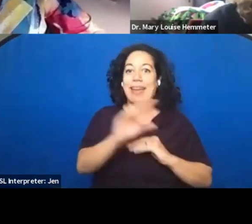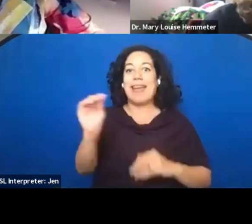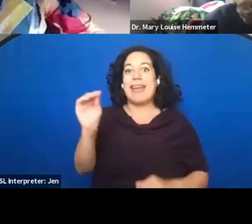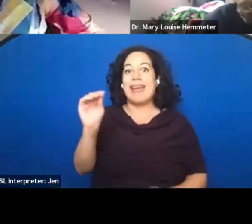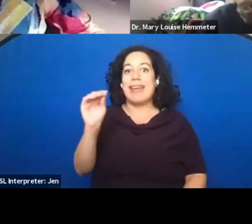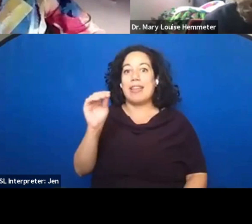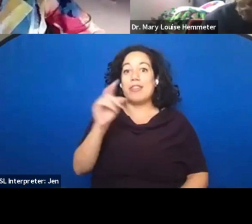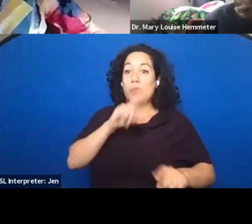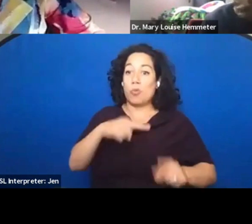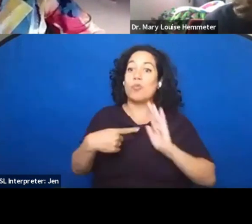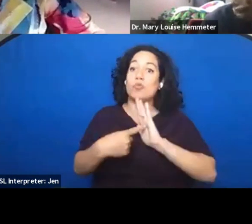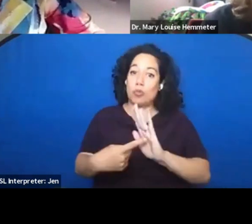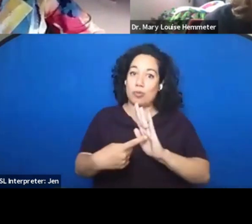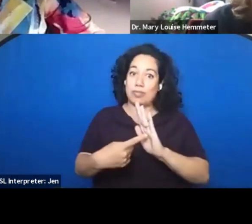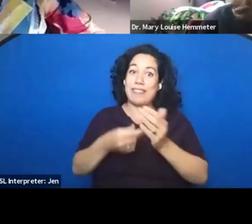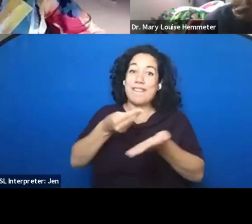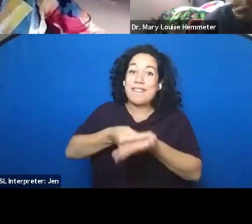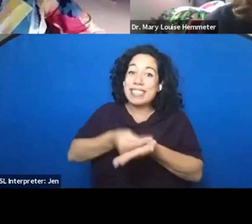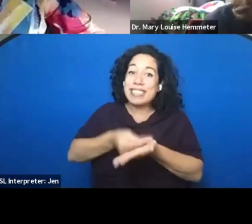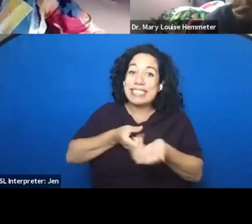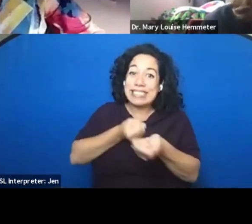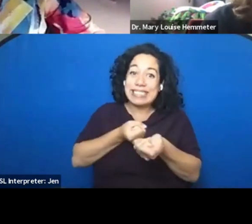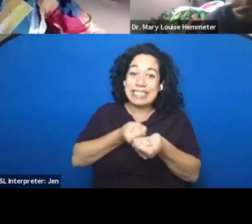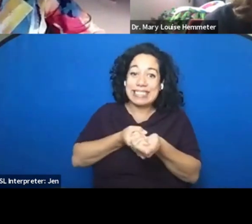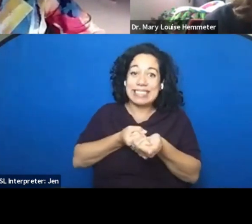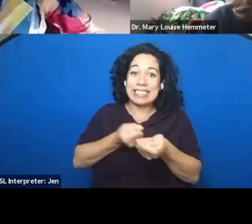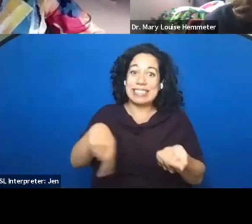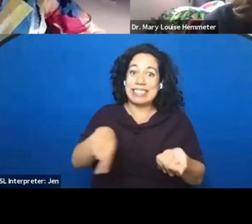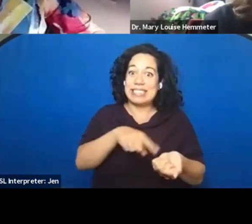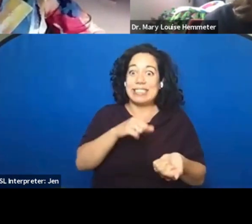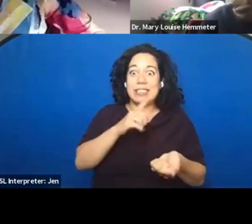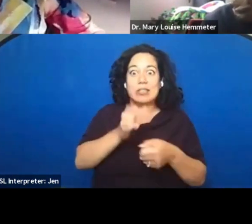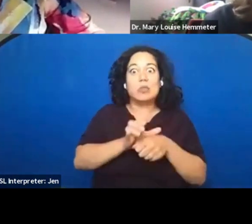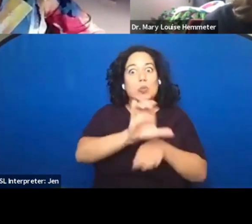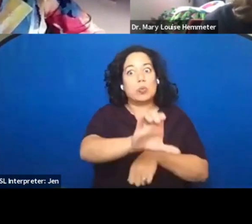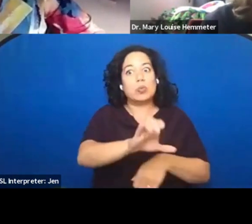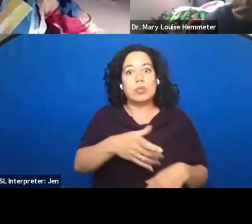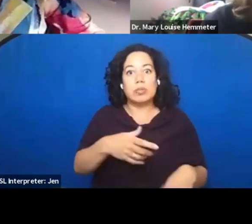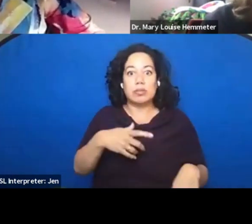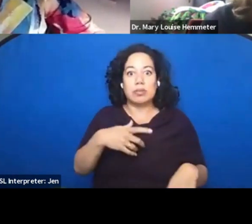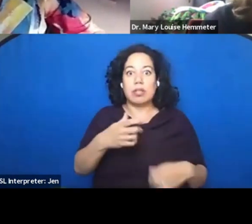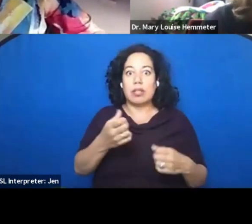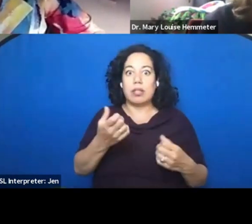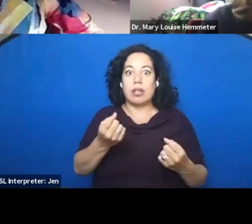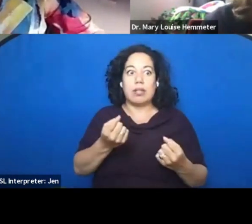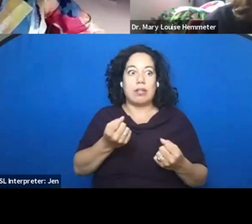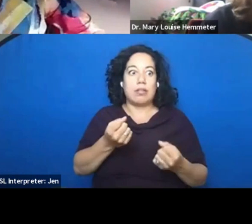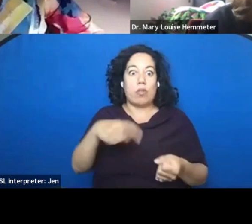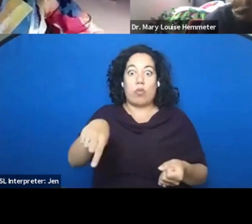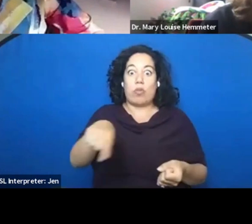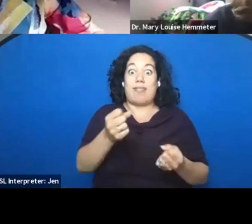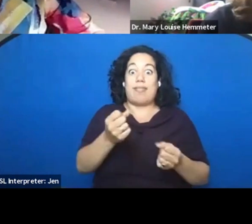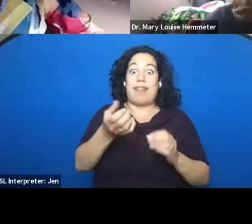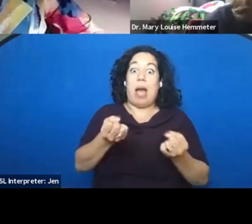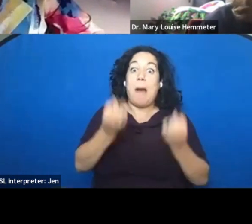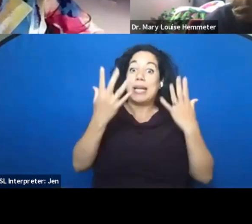out, funding these areas in a substantial manner. The number of these kids has grown substantially over the last